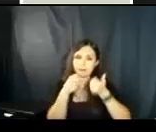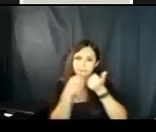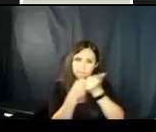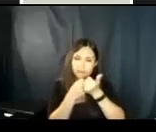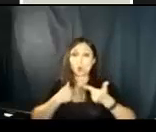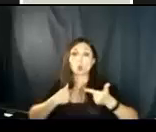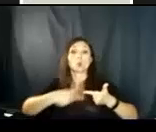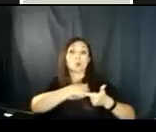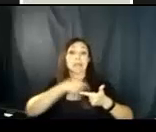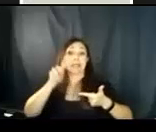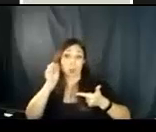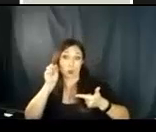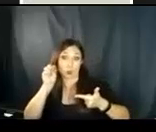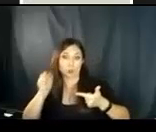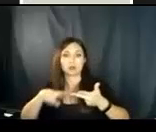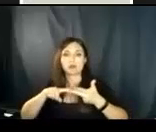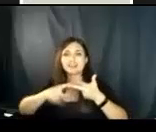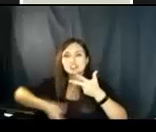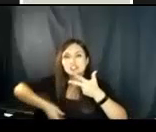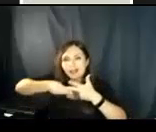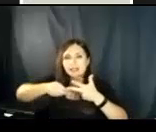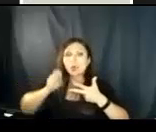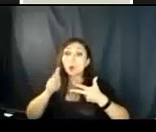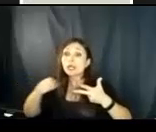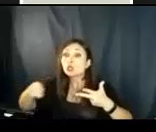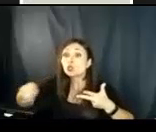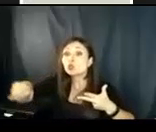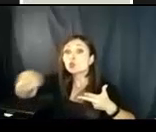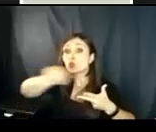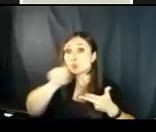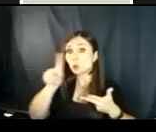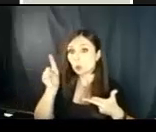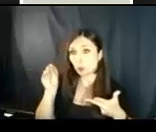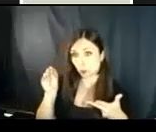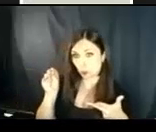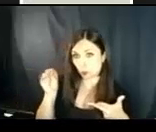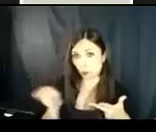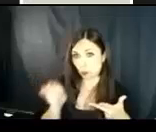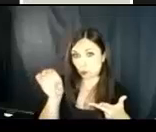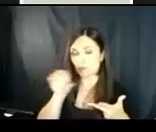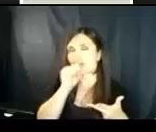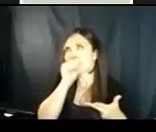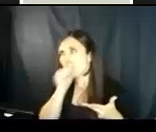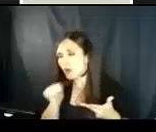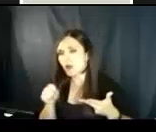the we do, and then she added, okay, now you do it. But here is something that I love about